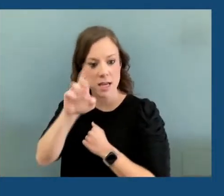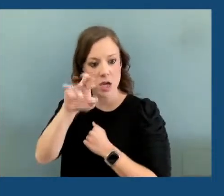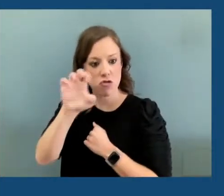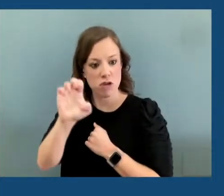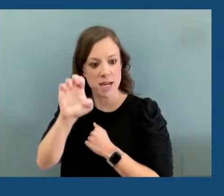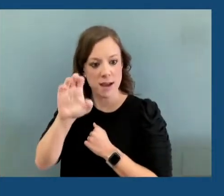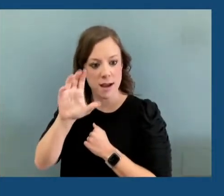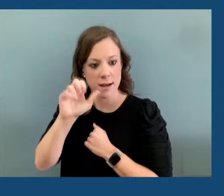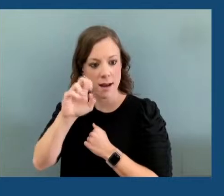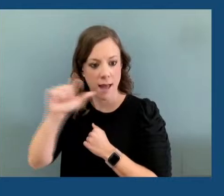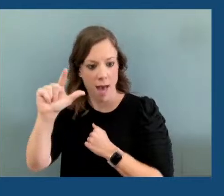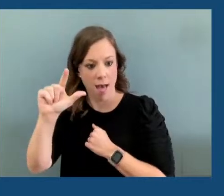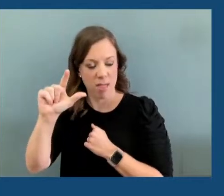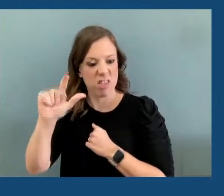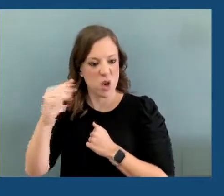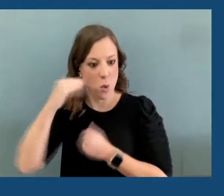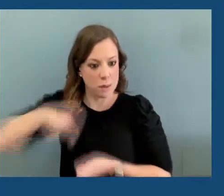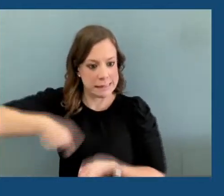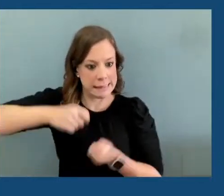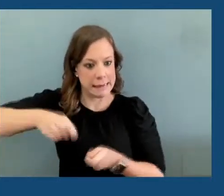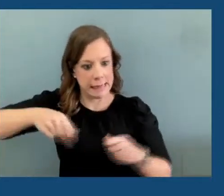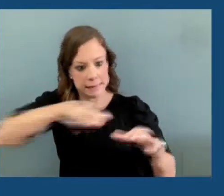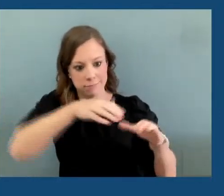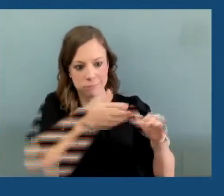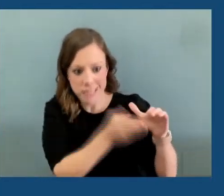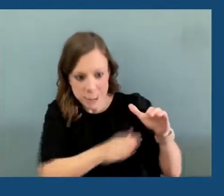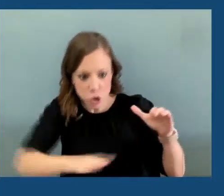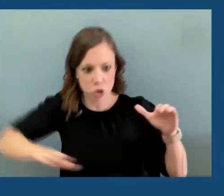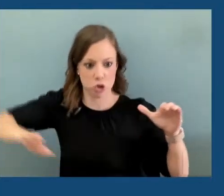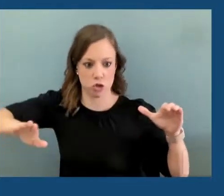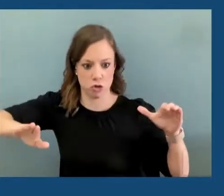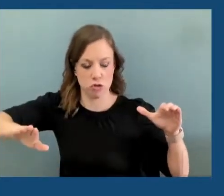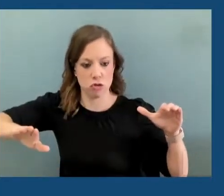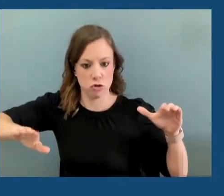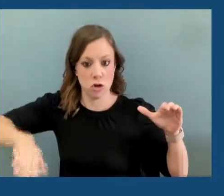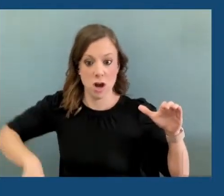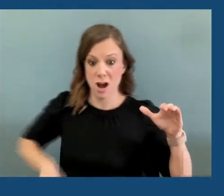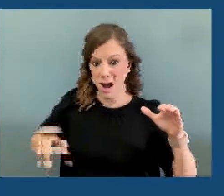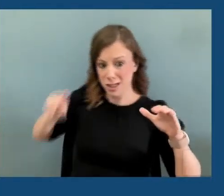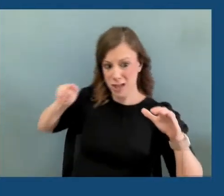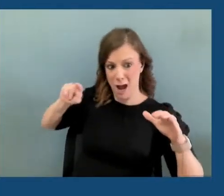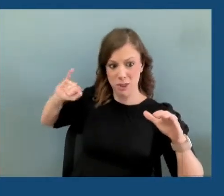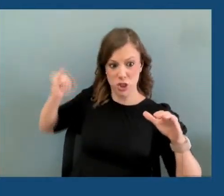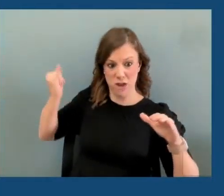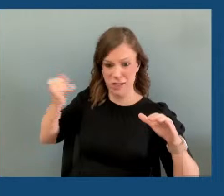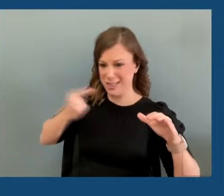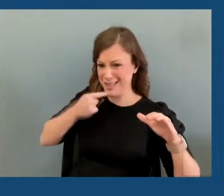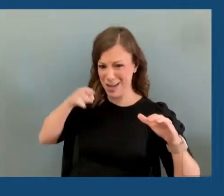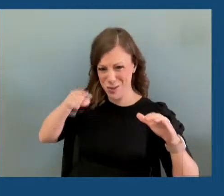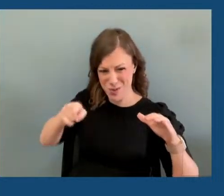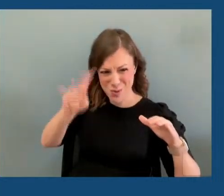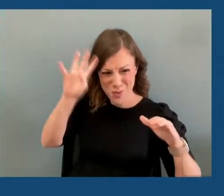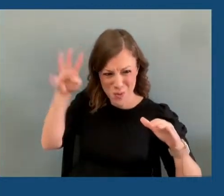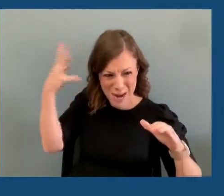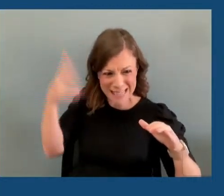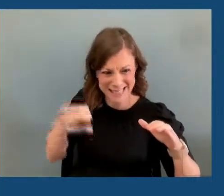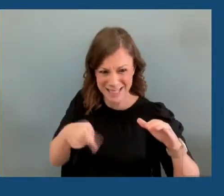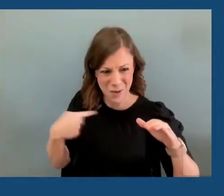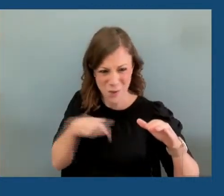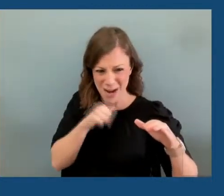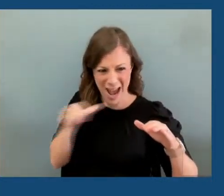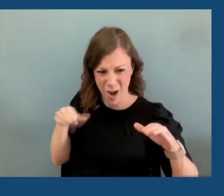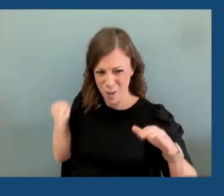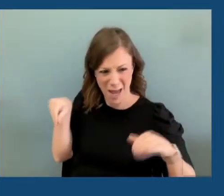People thought he was crazy. Thomas Jefferson literally called him insane. He was the president of the United States and says, we're not giving money to that insane